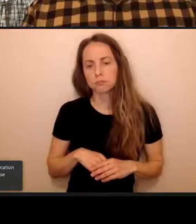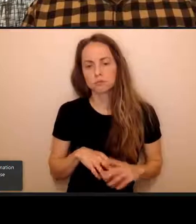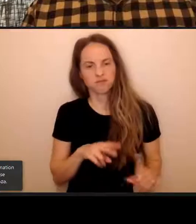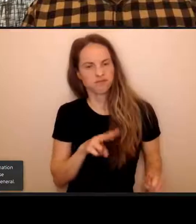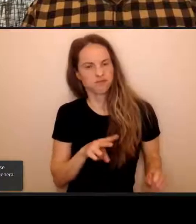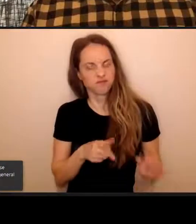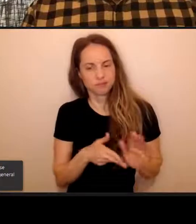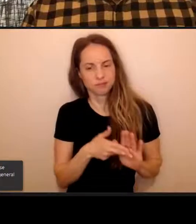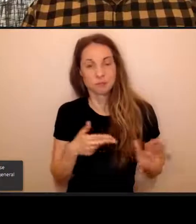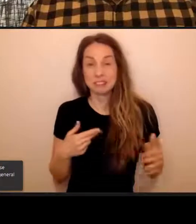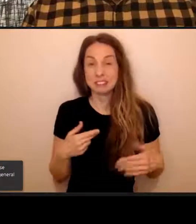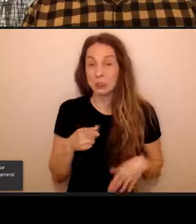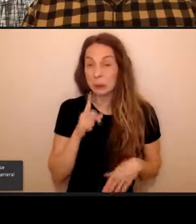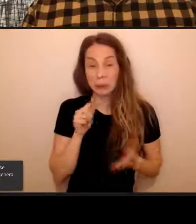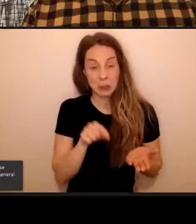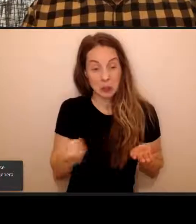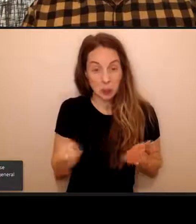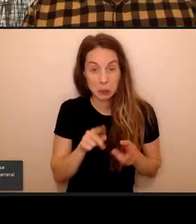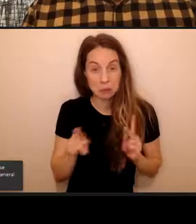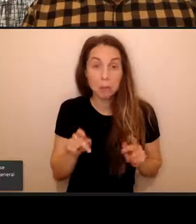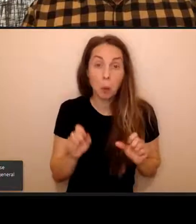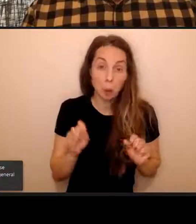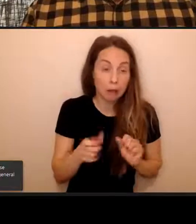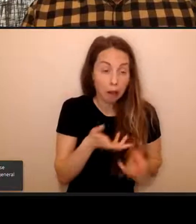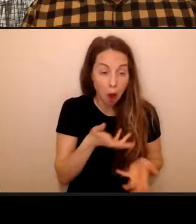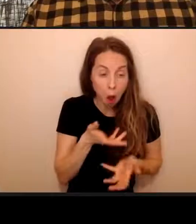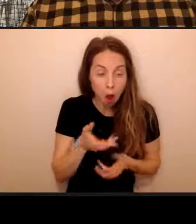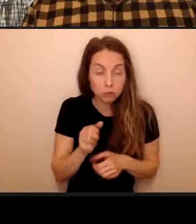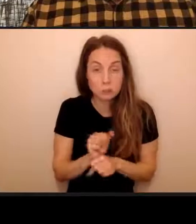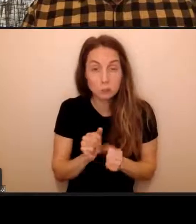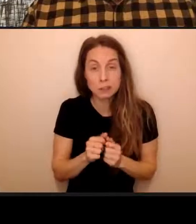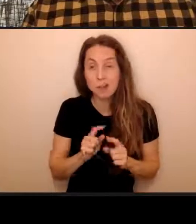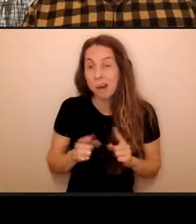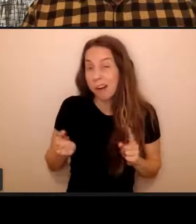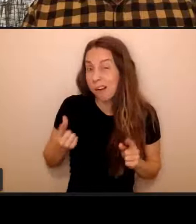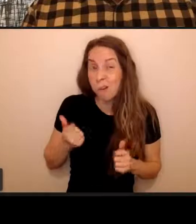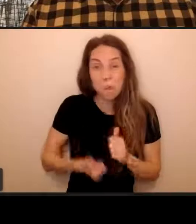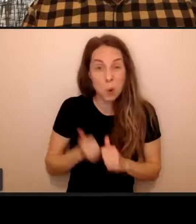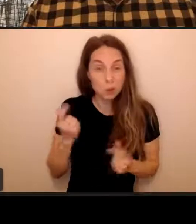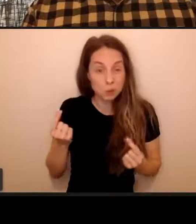general population, some mass media